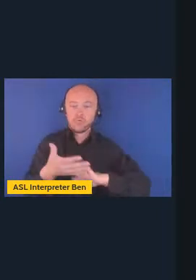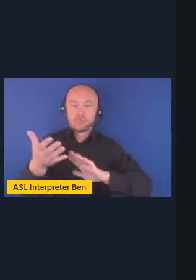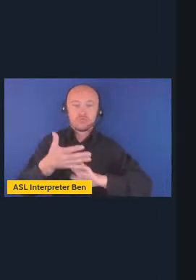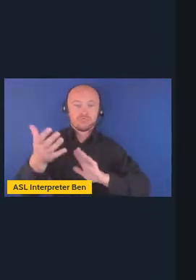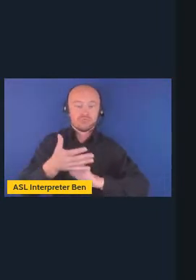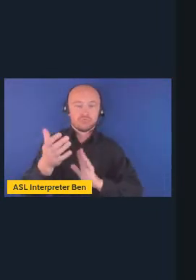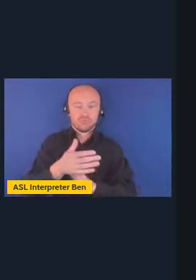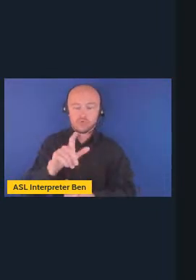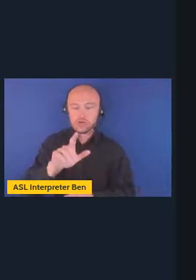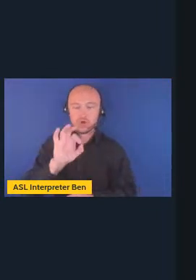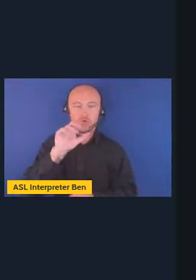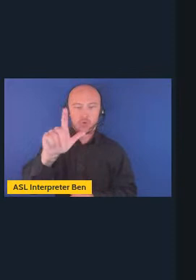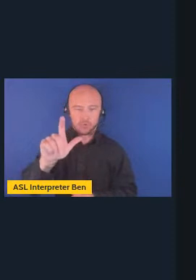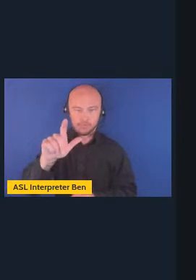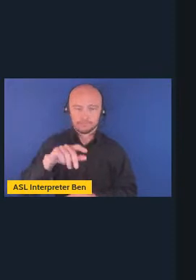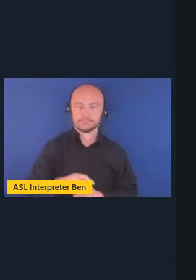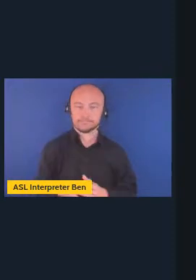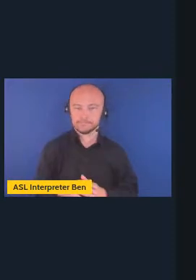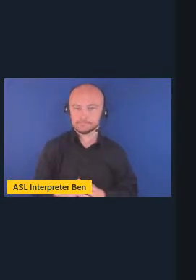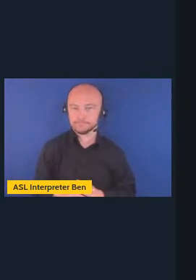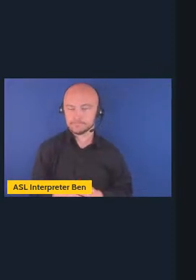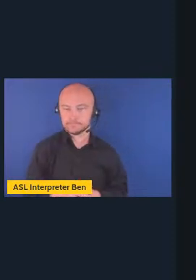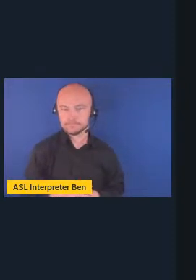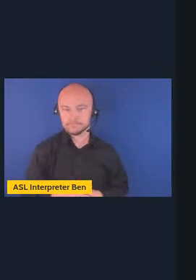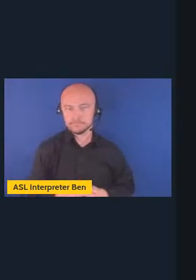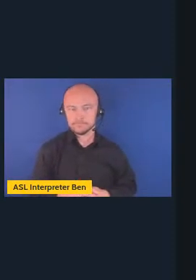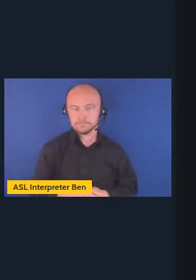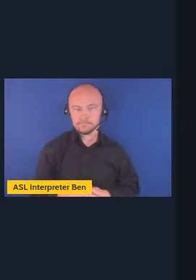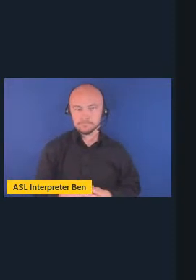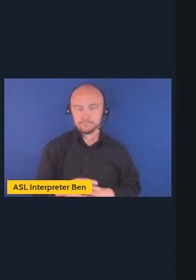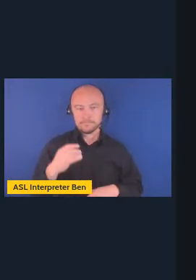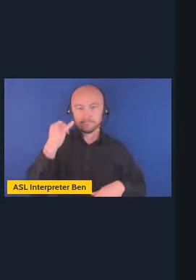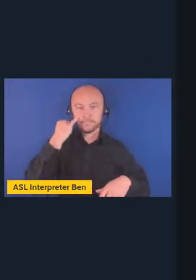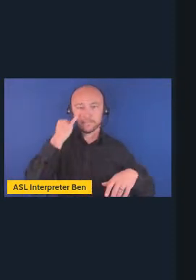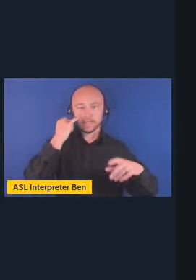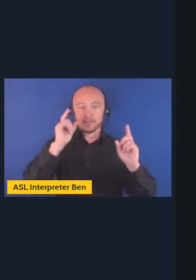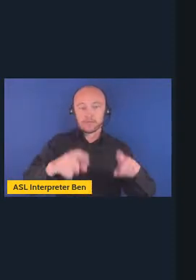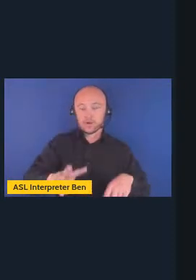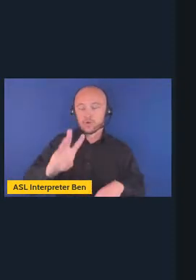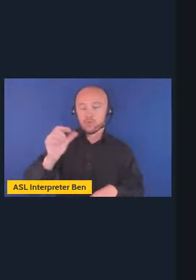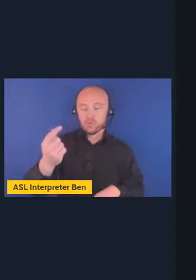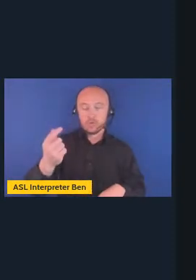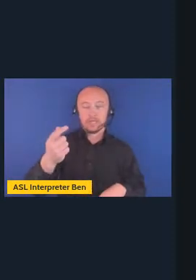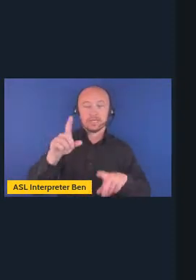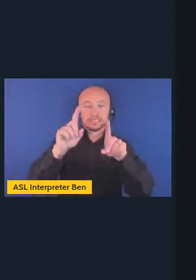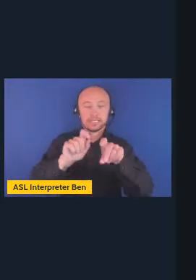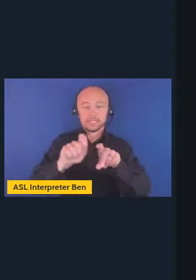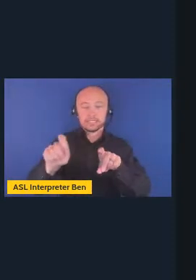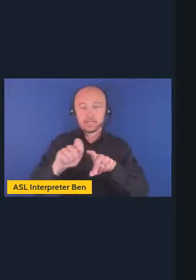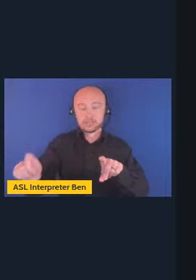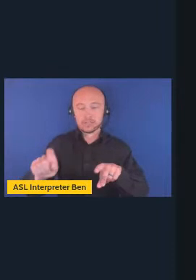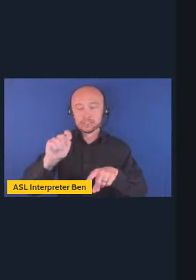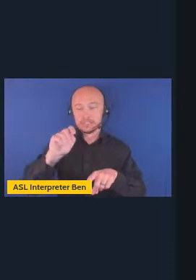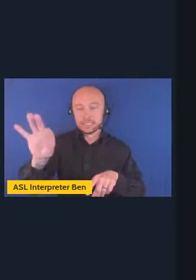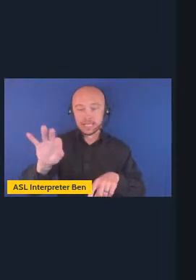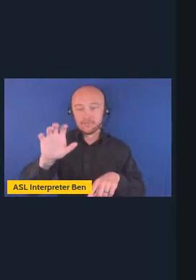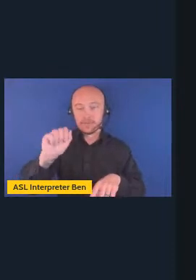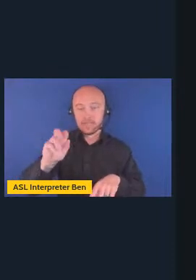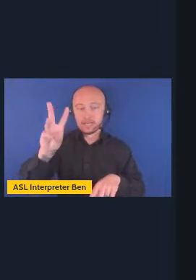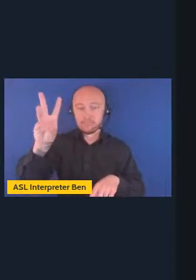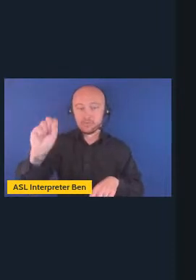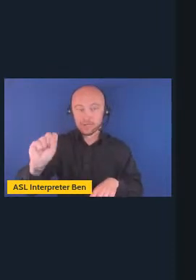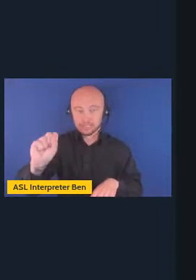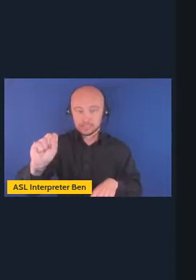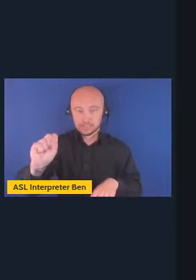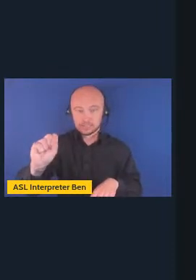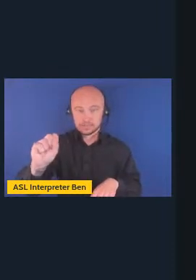local implementation of a bucket of a function. But if I go and do win test -- target tf AWS, it